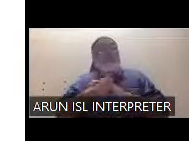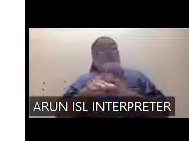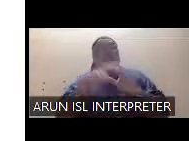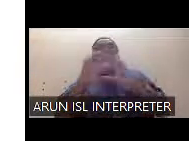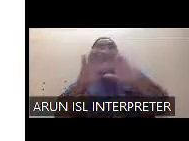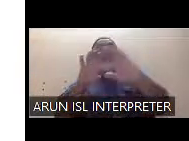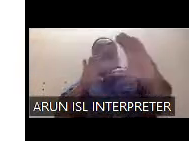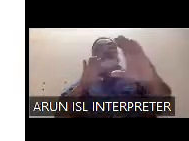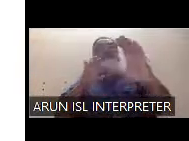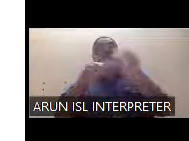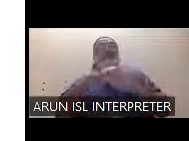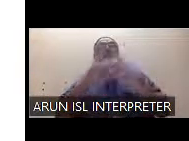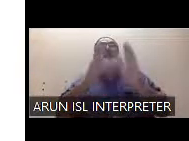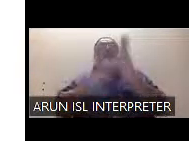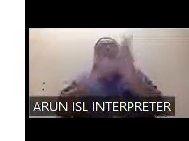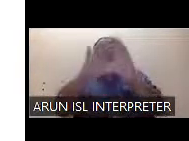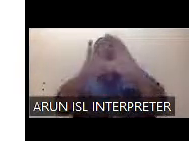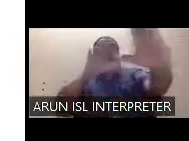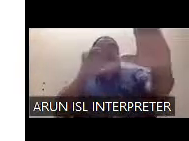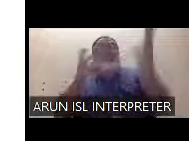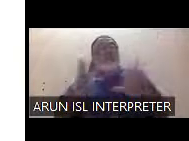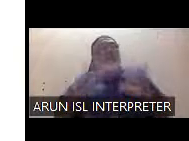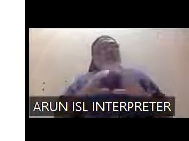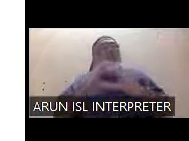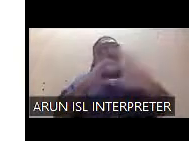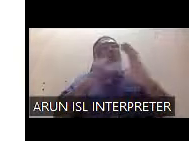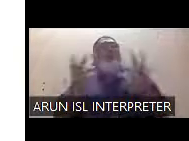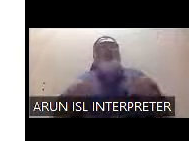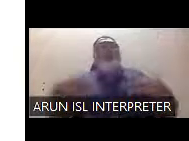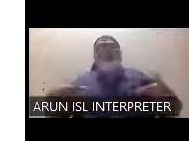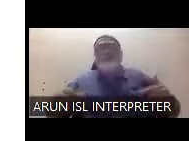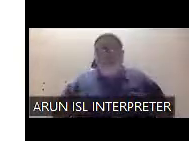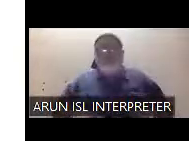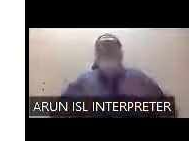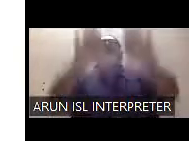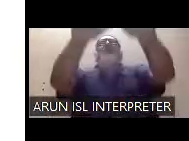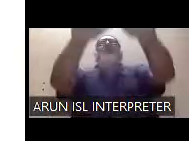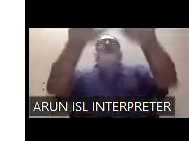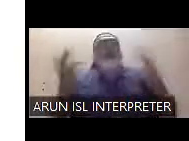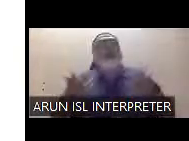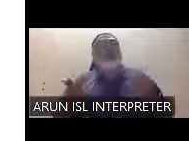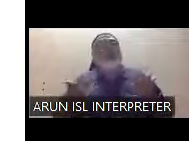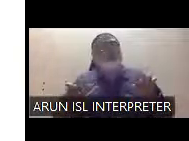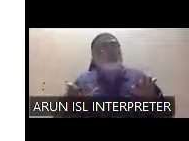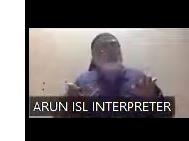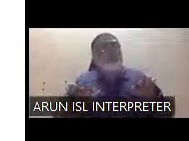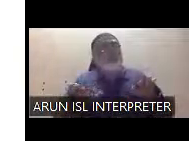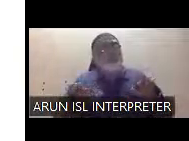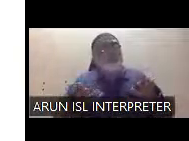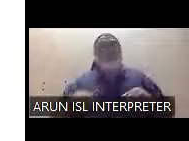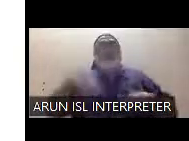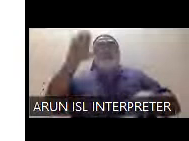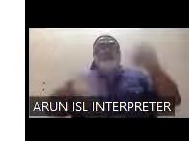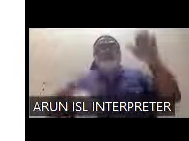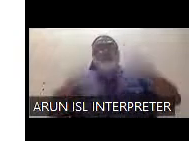coaches, firstly, how does the person on a wheelchair go from the platform to the coach? So the difference in level